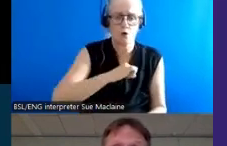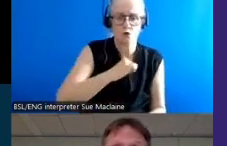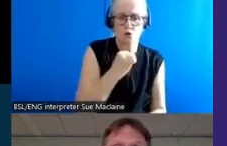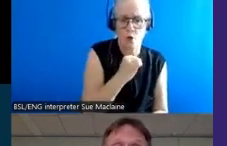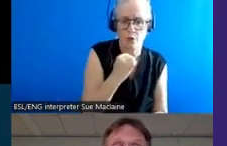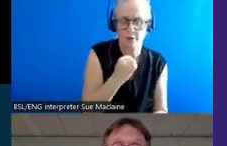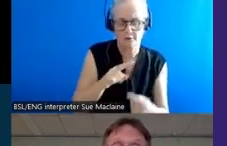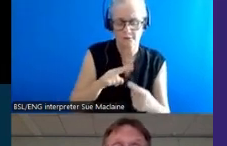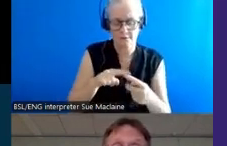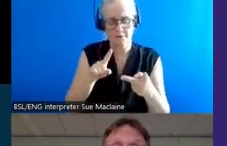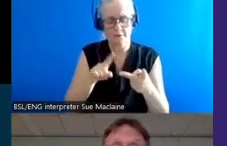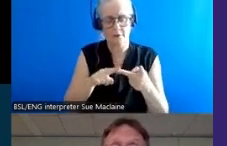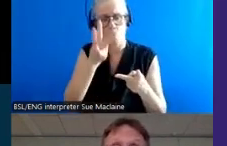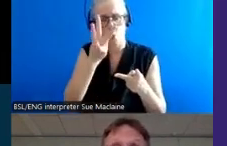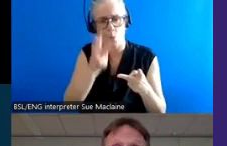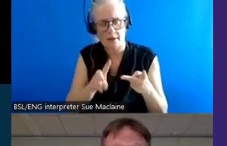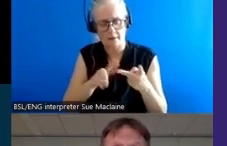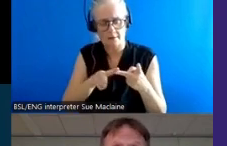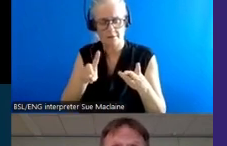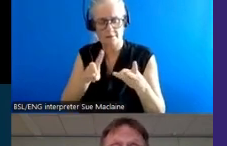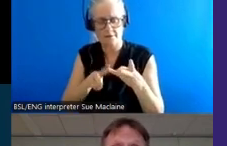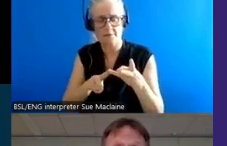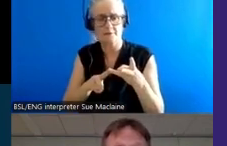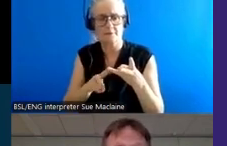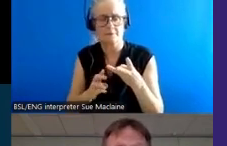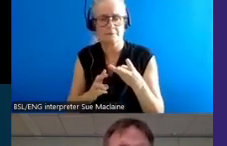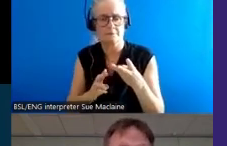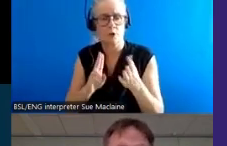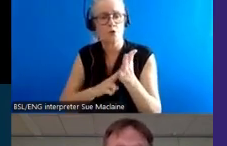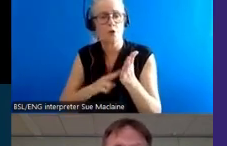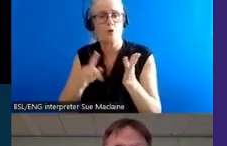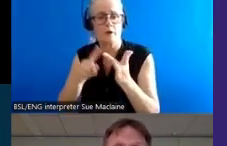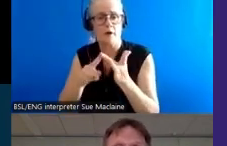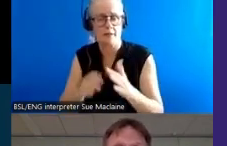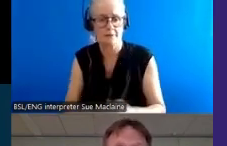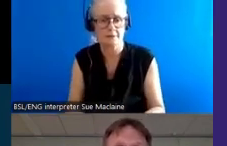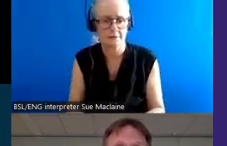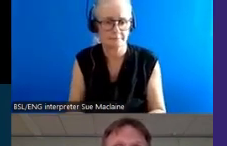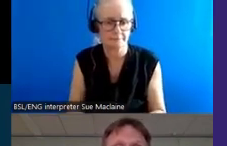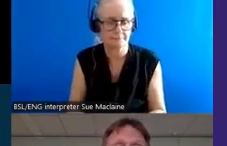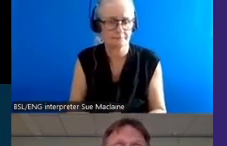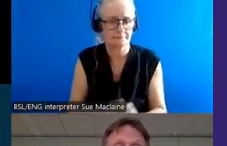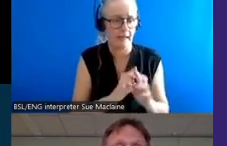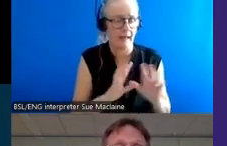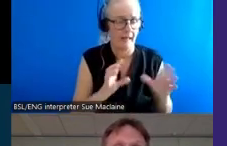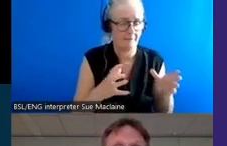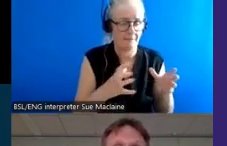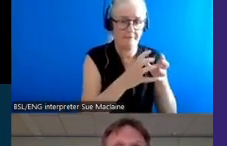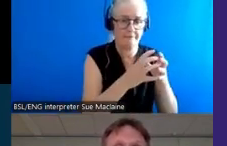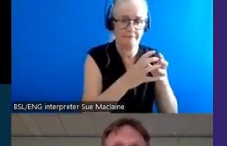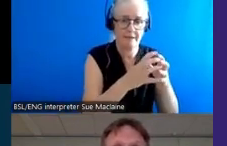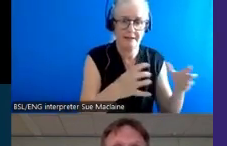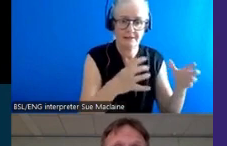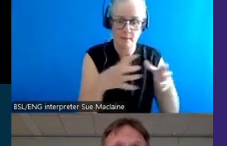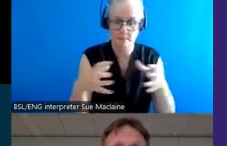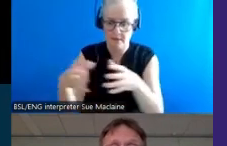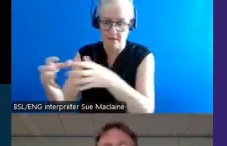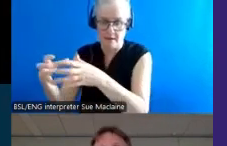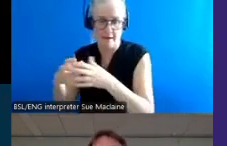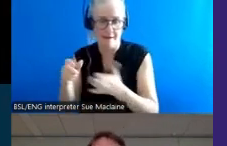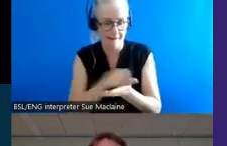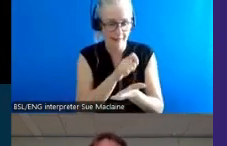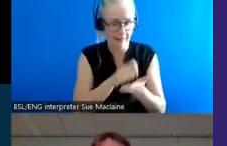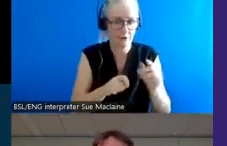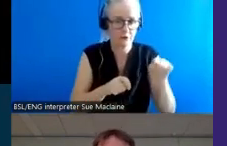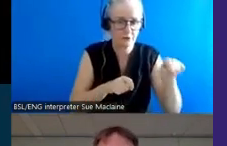Northern Ireland. And there were elections to assemblies and parliaments in each of these places. To Northern Ireland